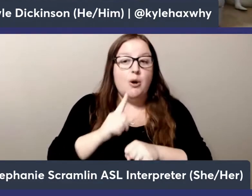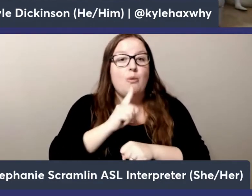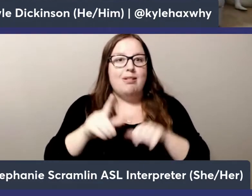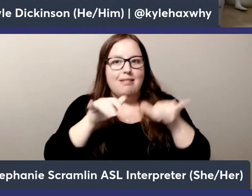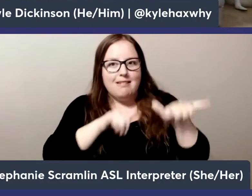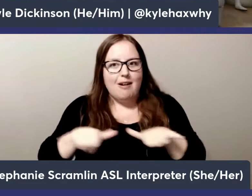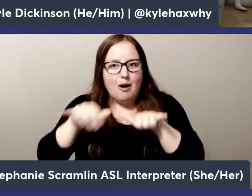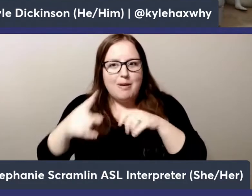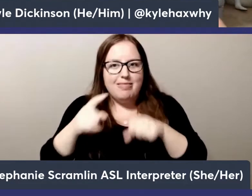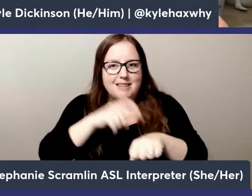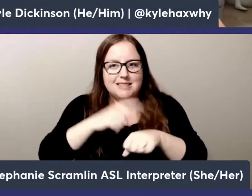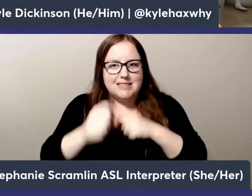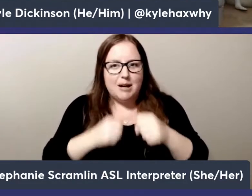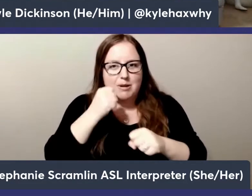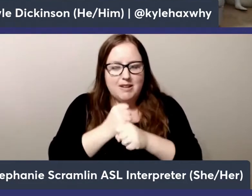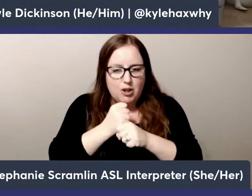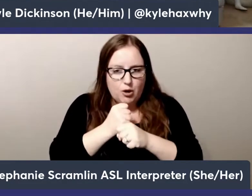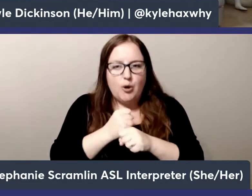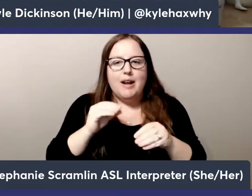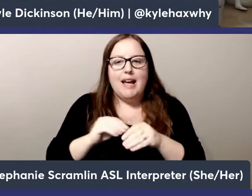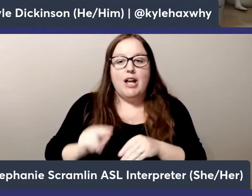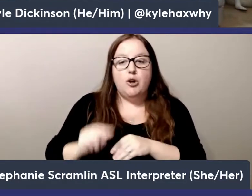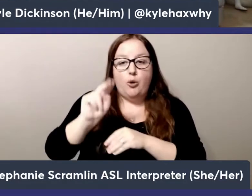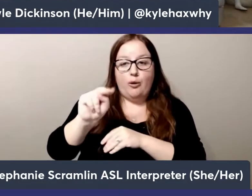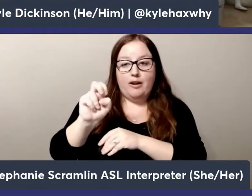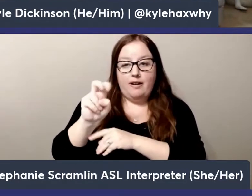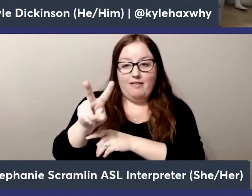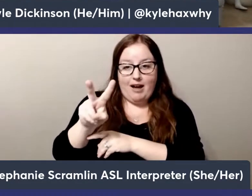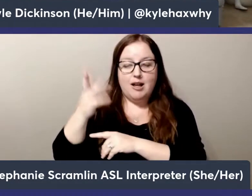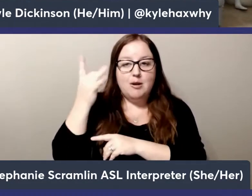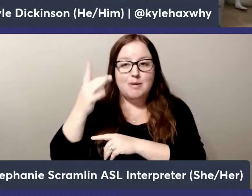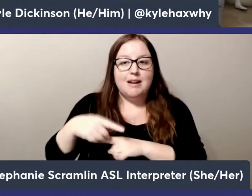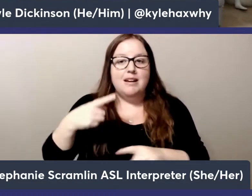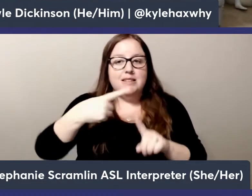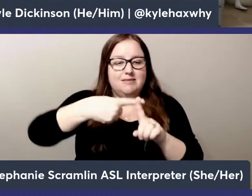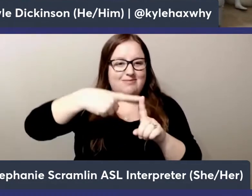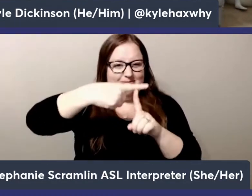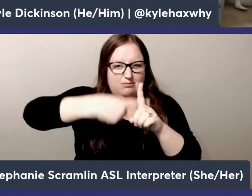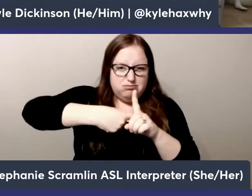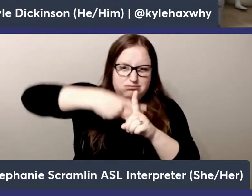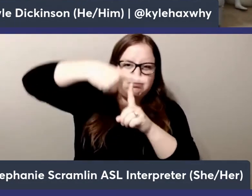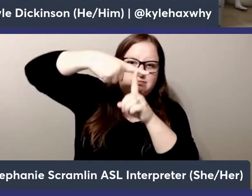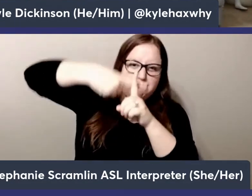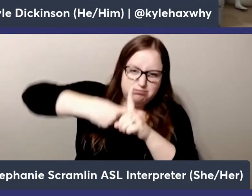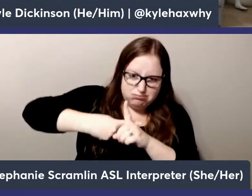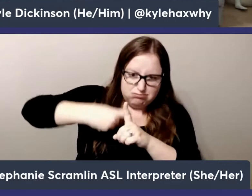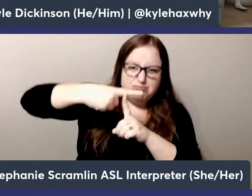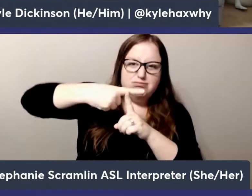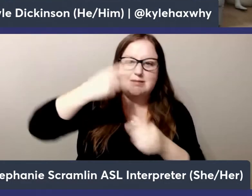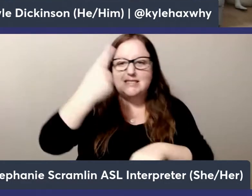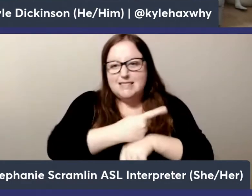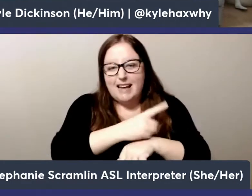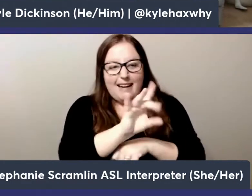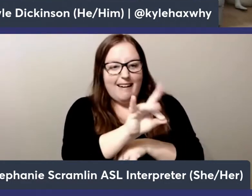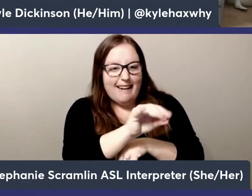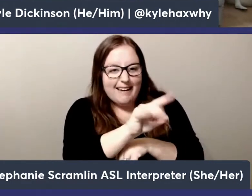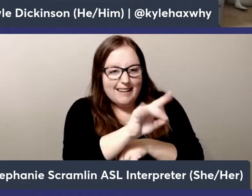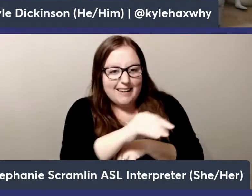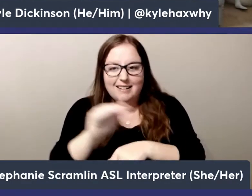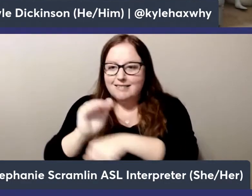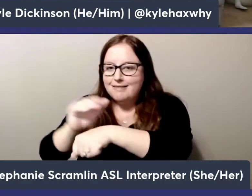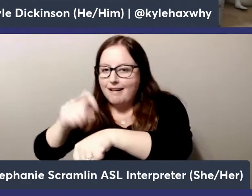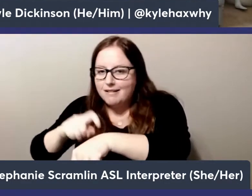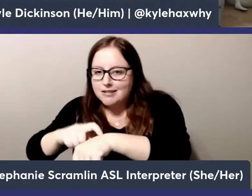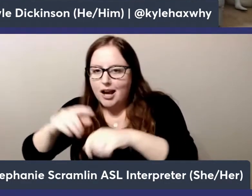this time of year in northern Nevada because of the high temperature fluctuations we have. During the day, it could be 80 degrees. At night, it could get